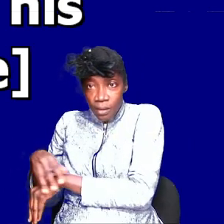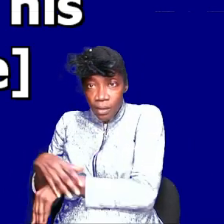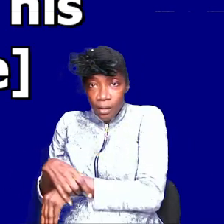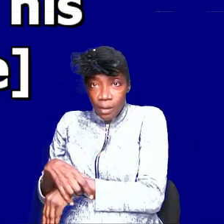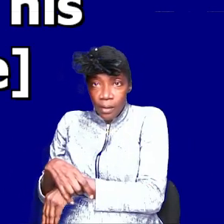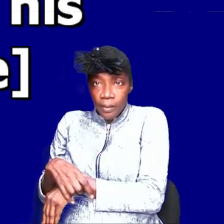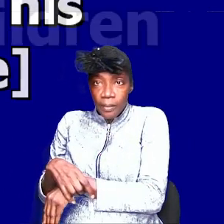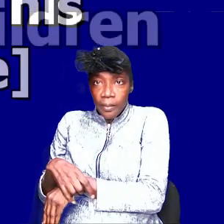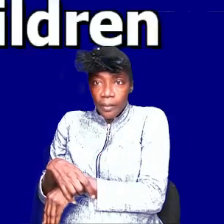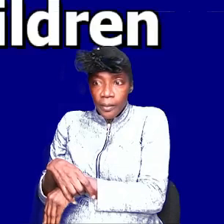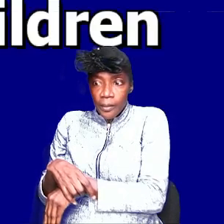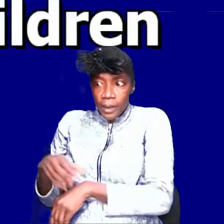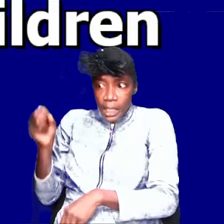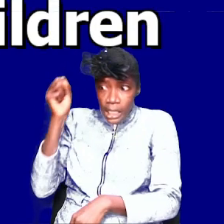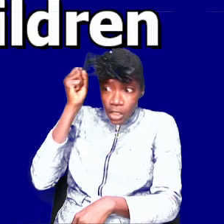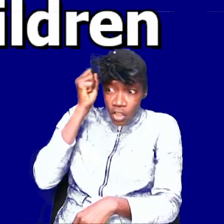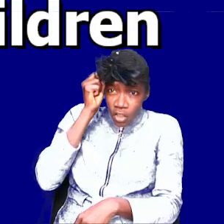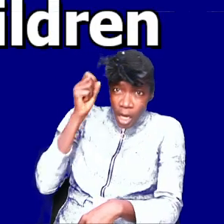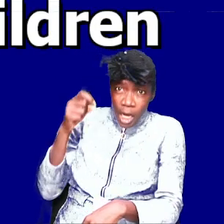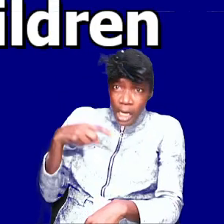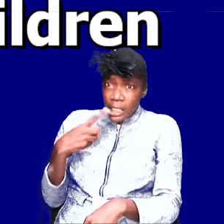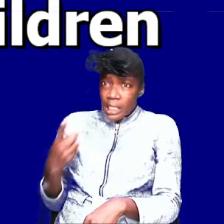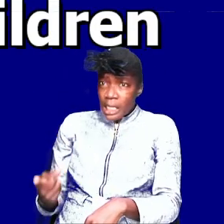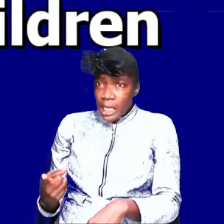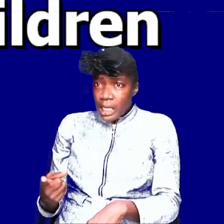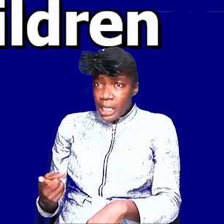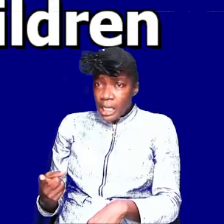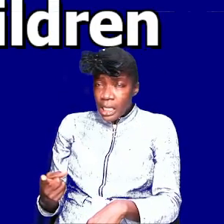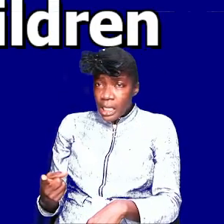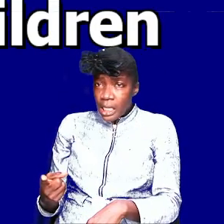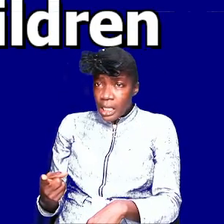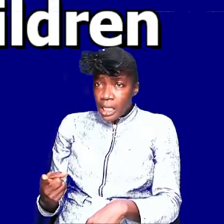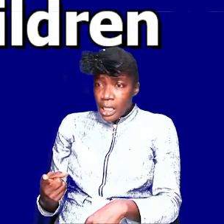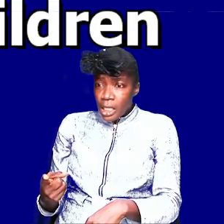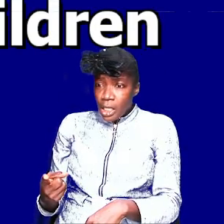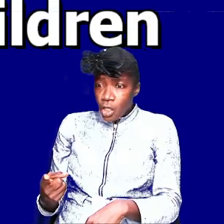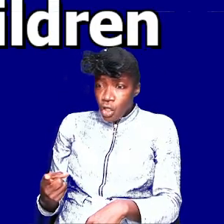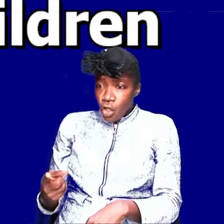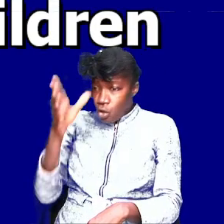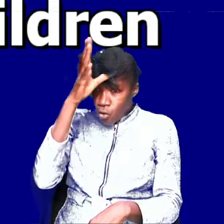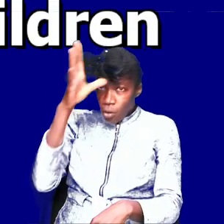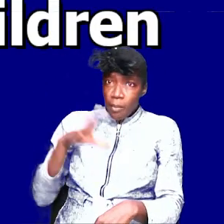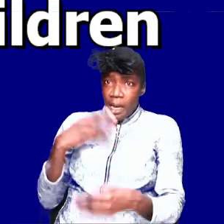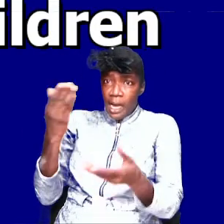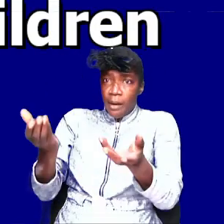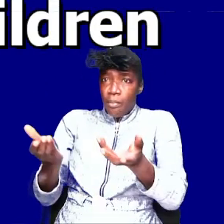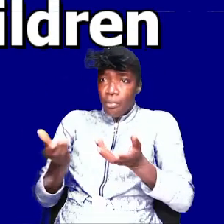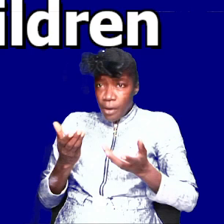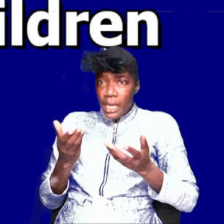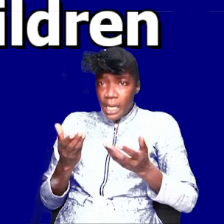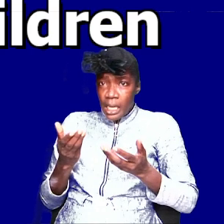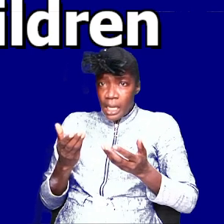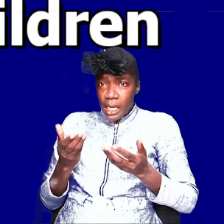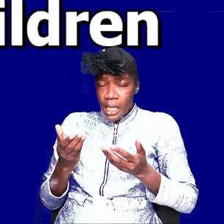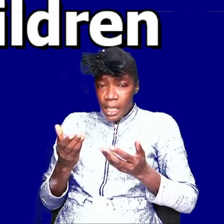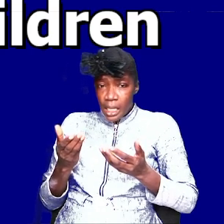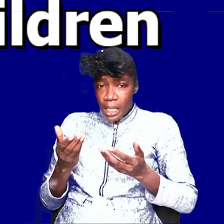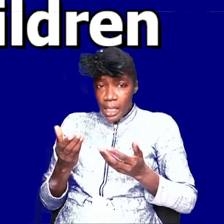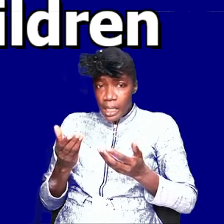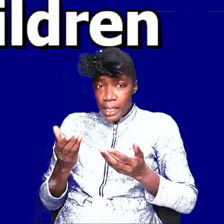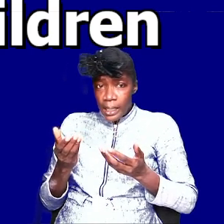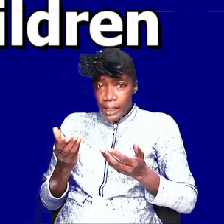Verse 18. And Saul said unto Ahiah, bring hither the ark. No, listen to this, you